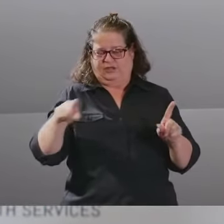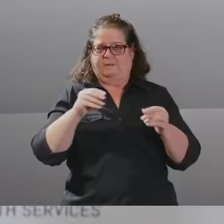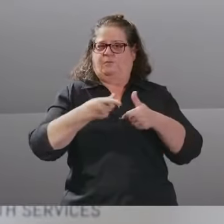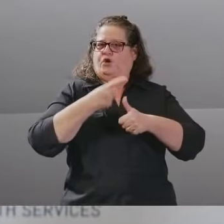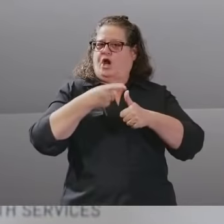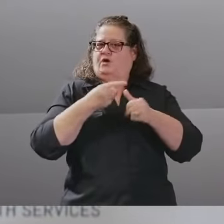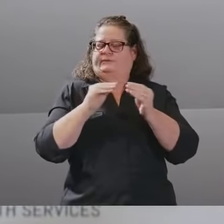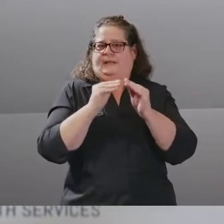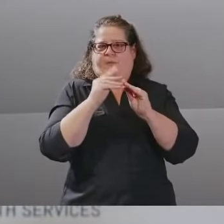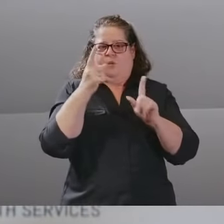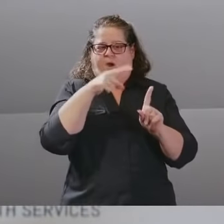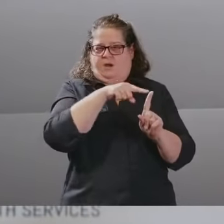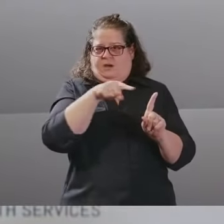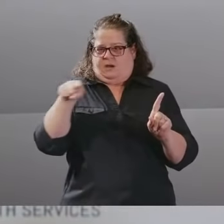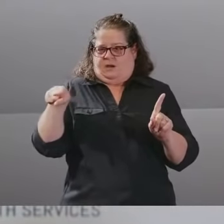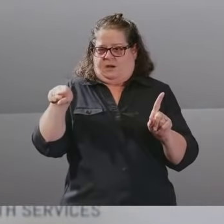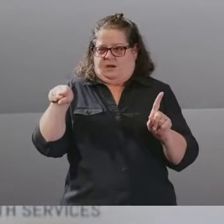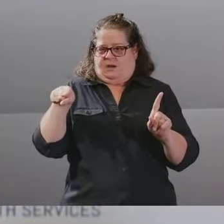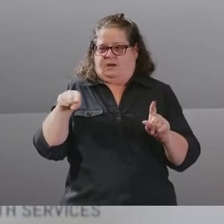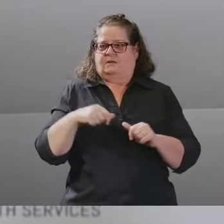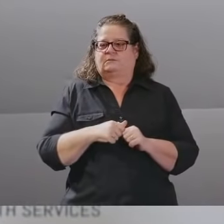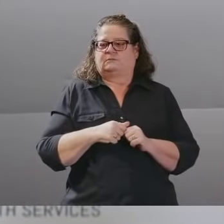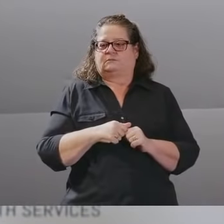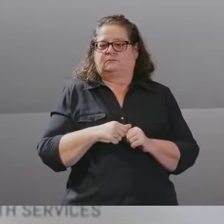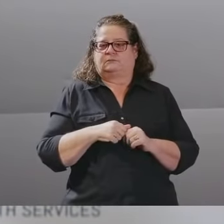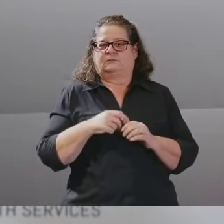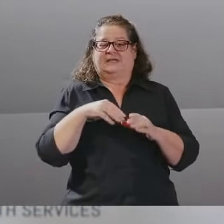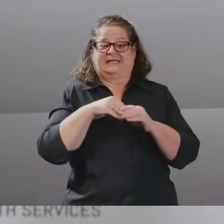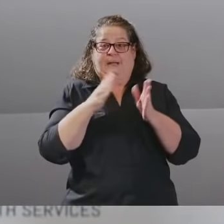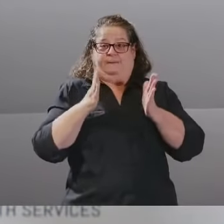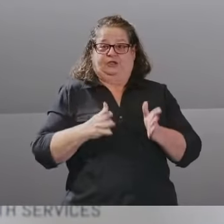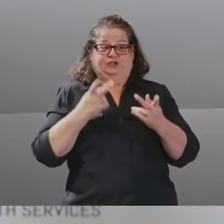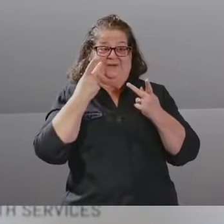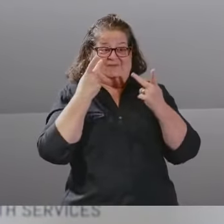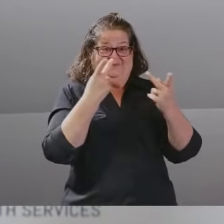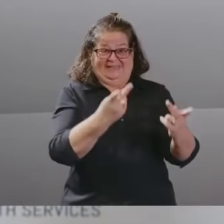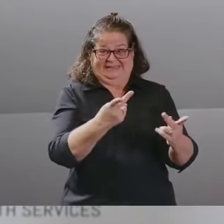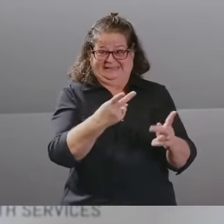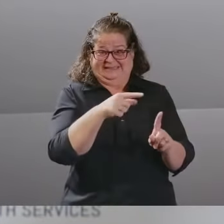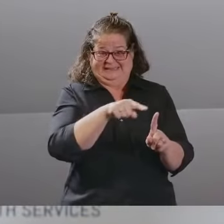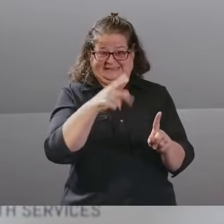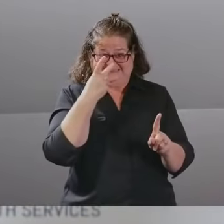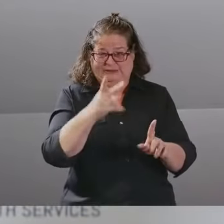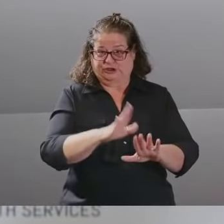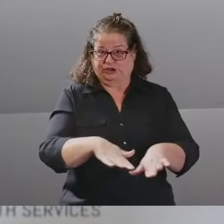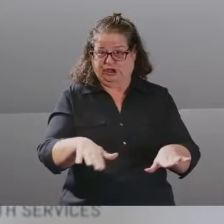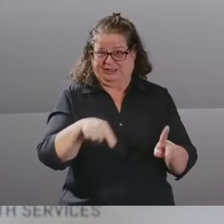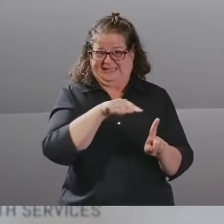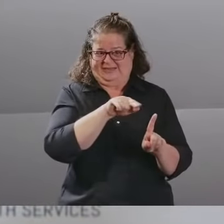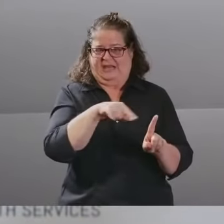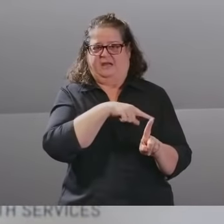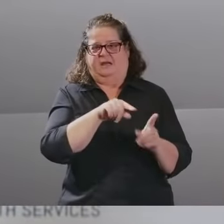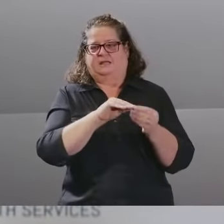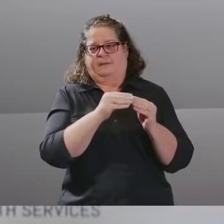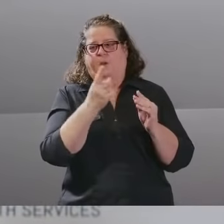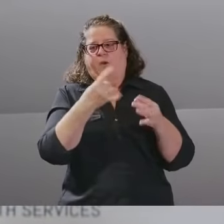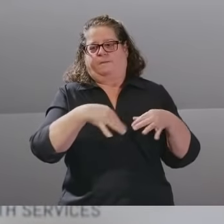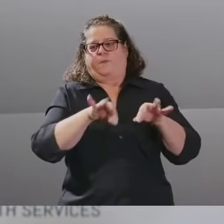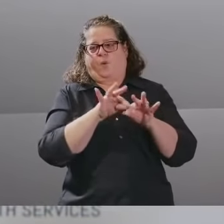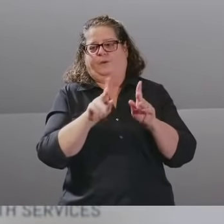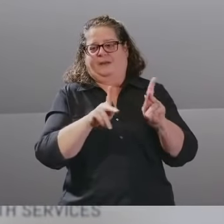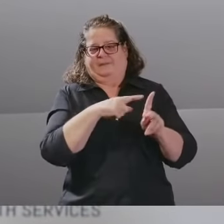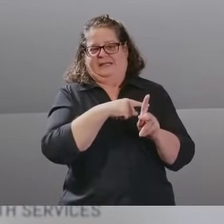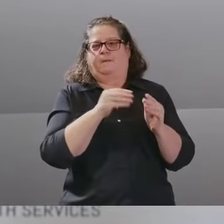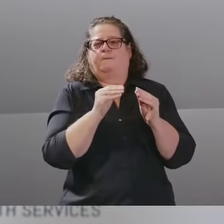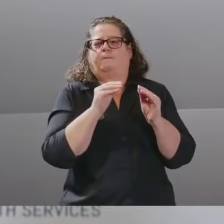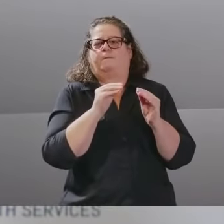vital in-person visits to carry out Arizona's commitment to strengthen families and achieve permanency